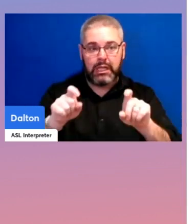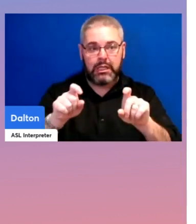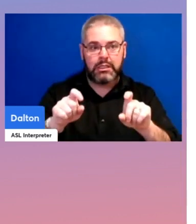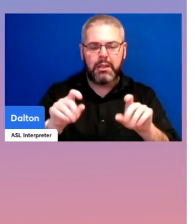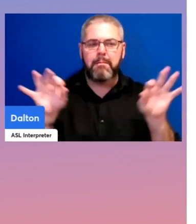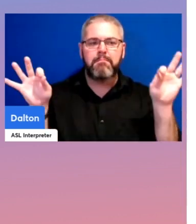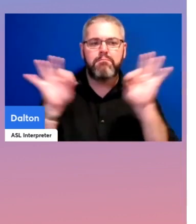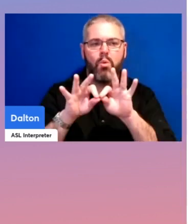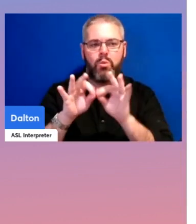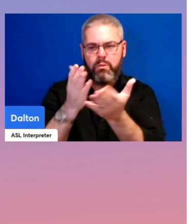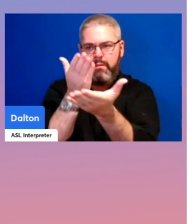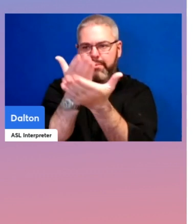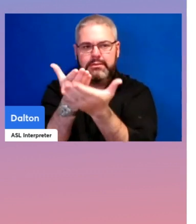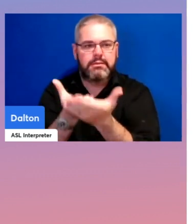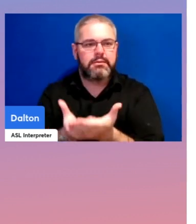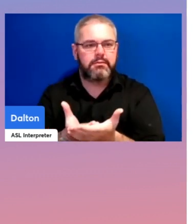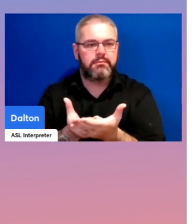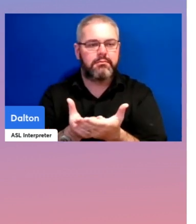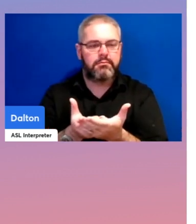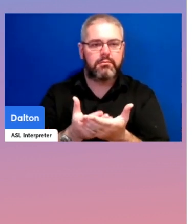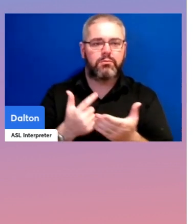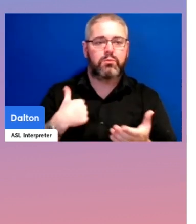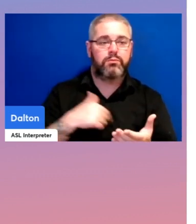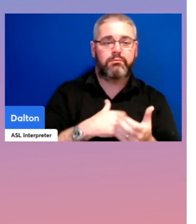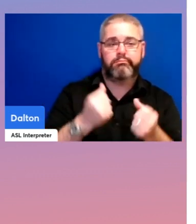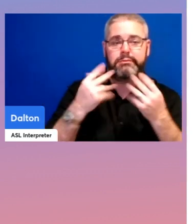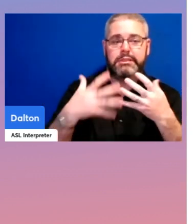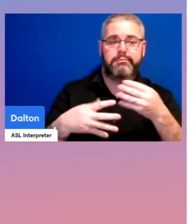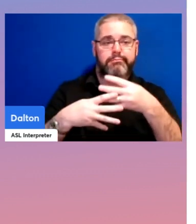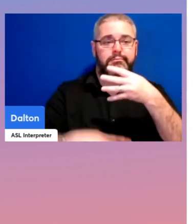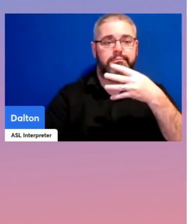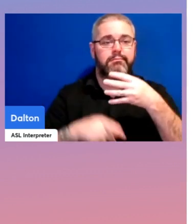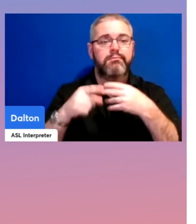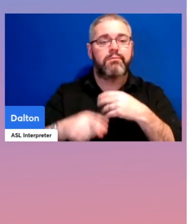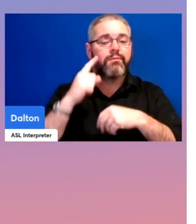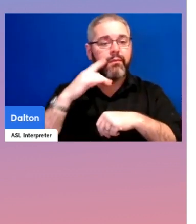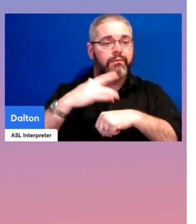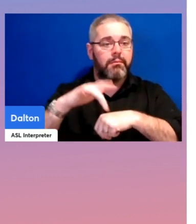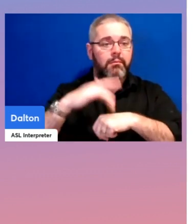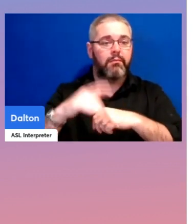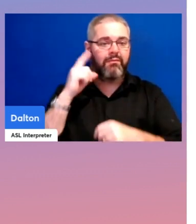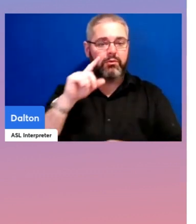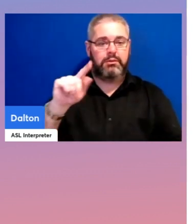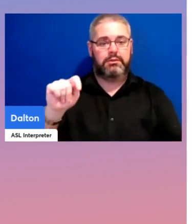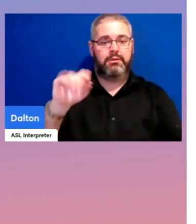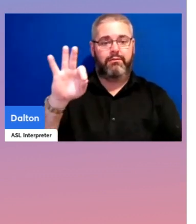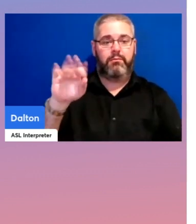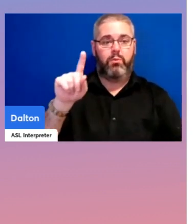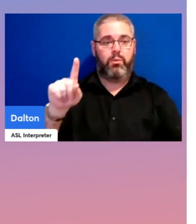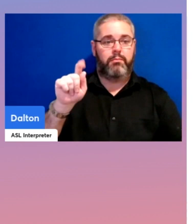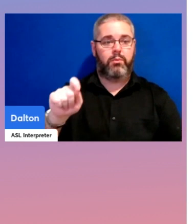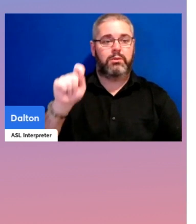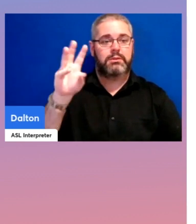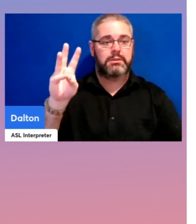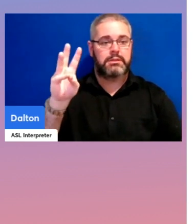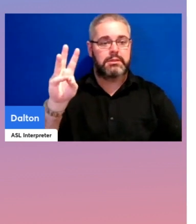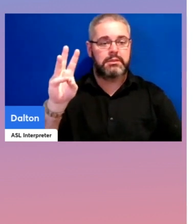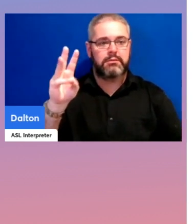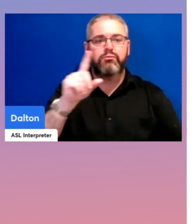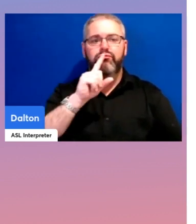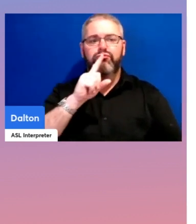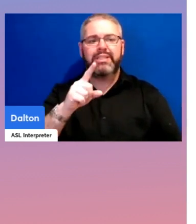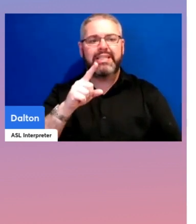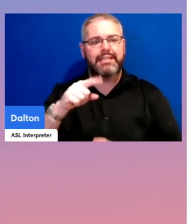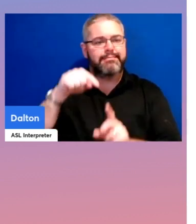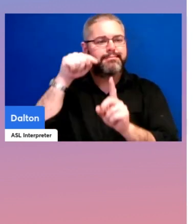So we had a number of options available for validation, available before Terraform 1.6. So mainly you